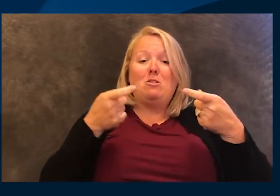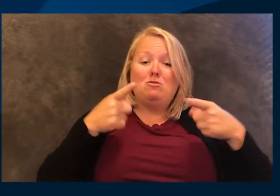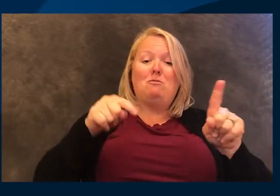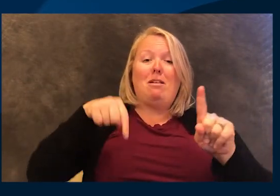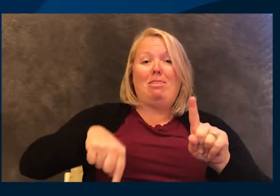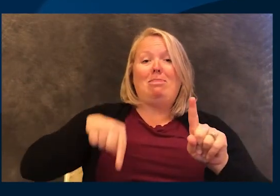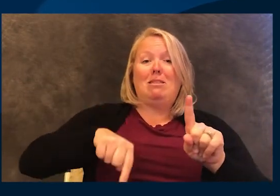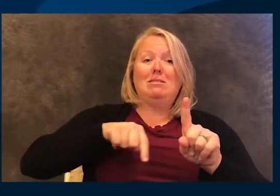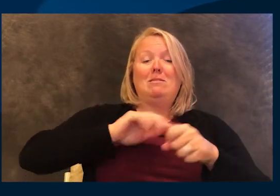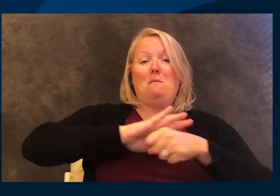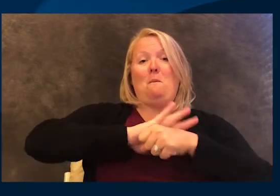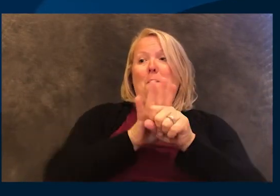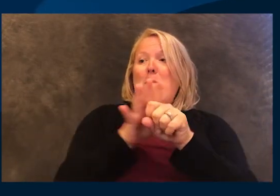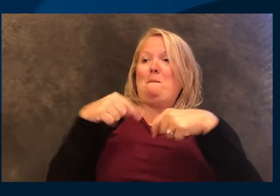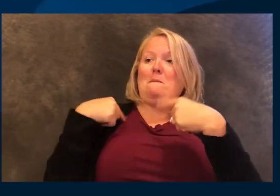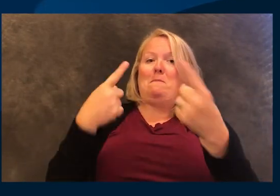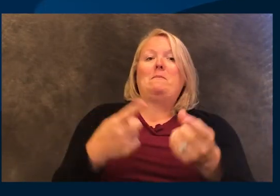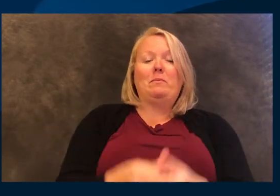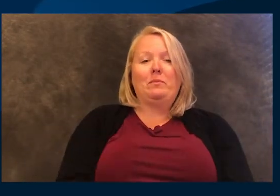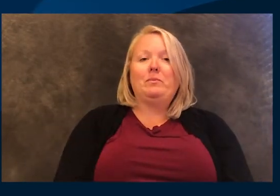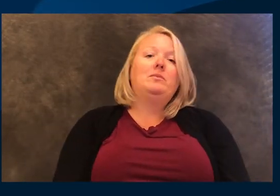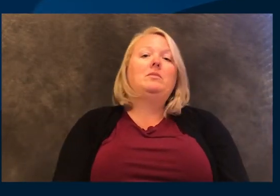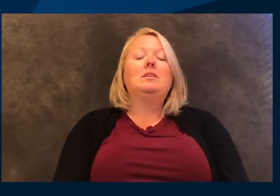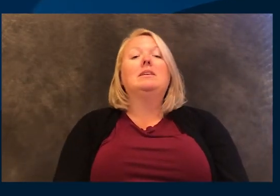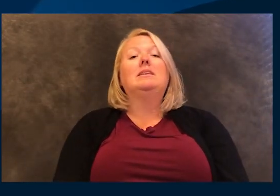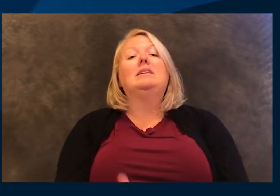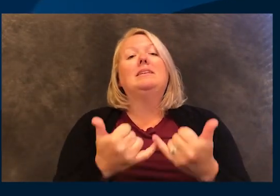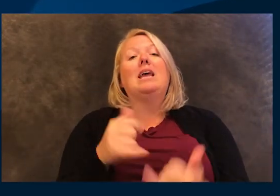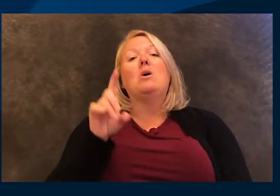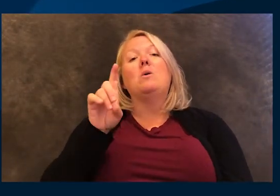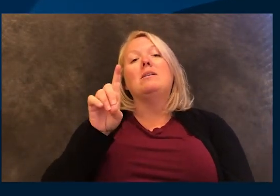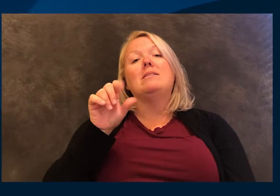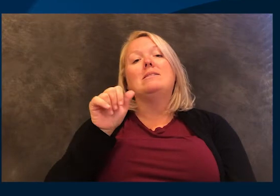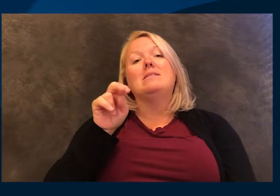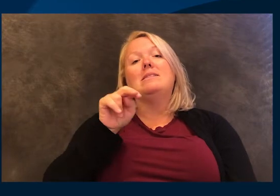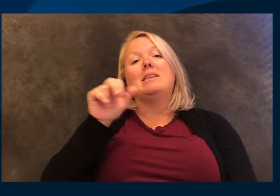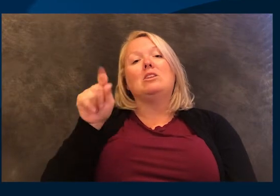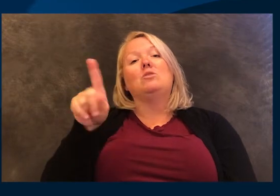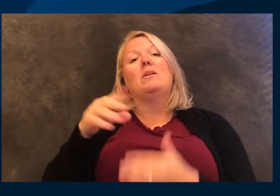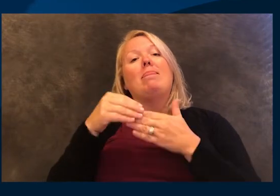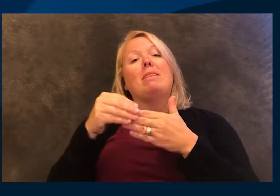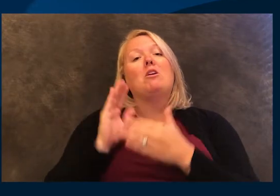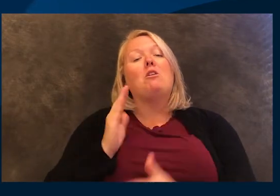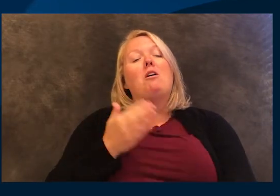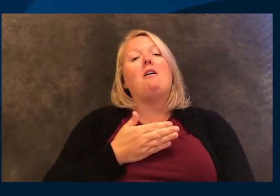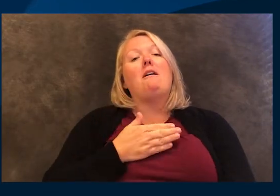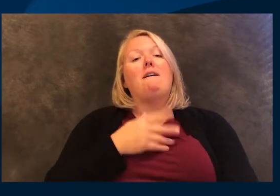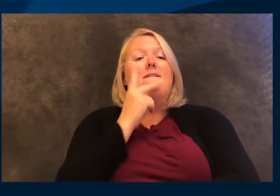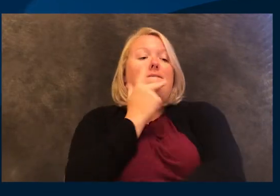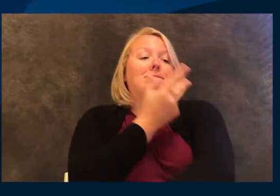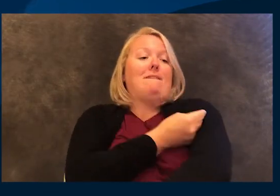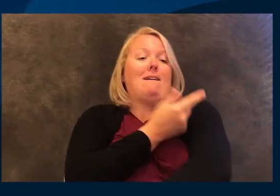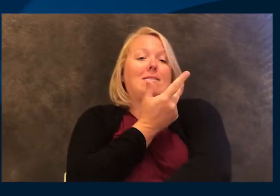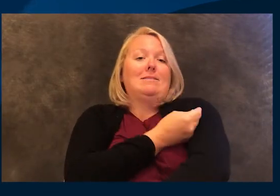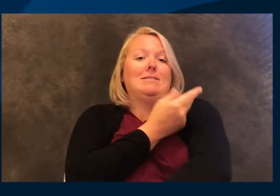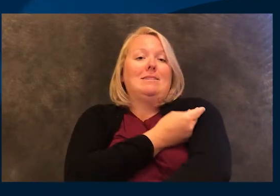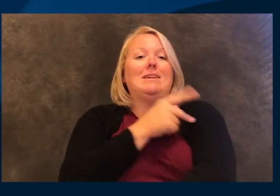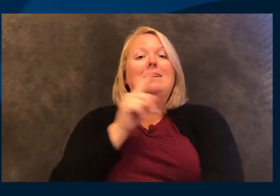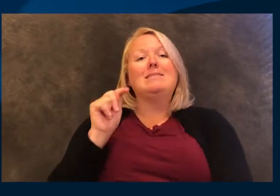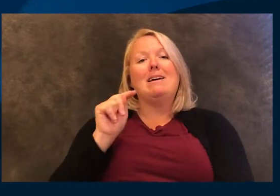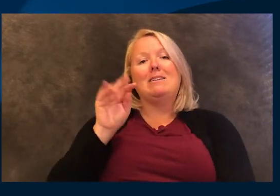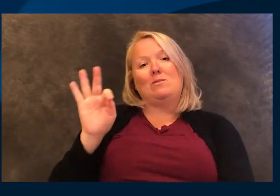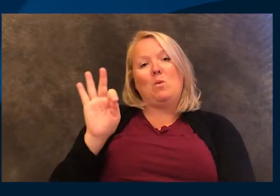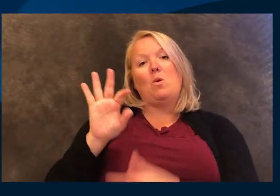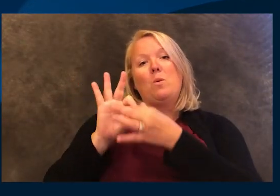pandemic. Next, we are going to hear from Dana Habers, who is leading our vaccine task force around data and